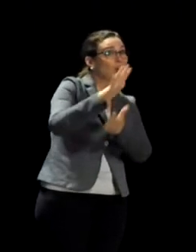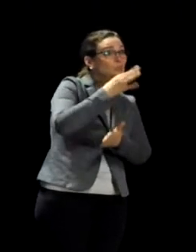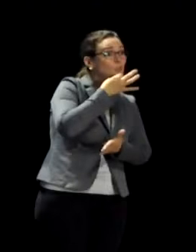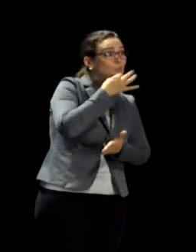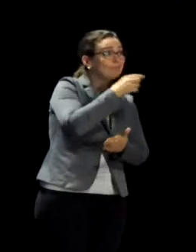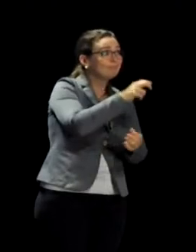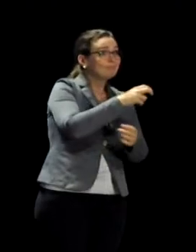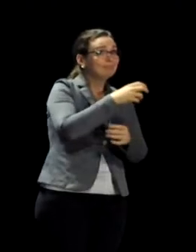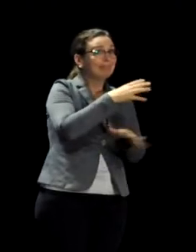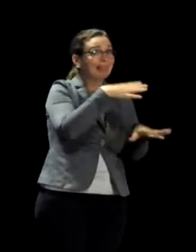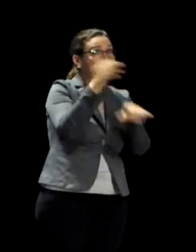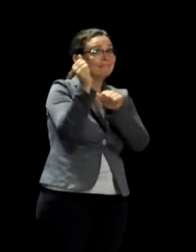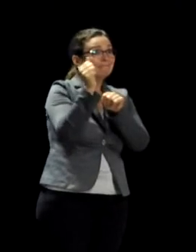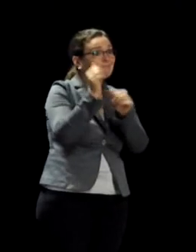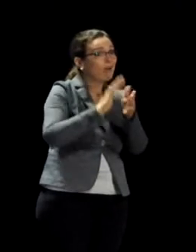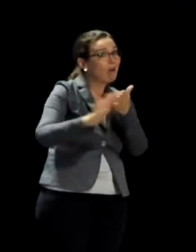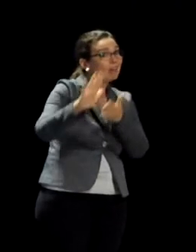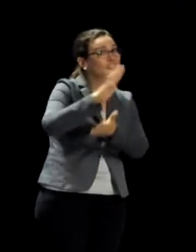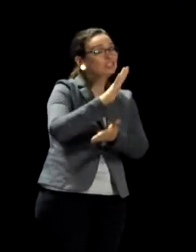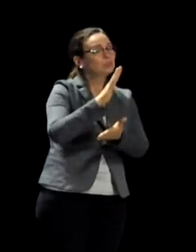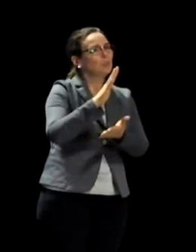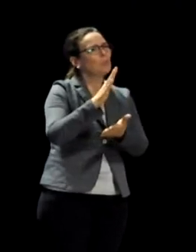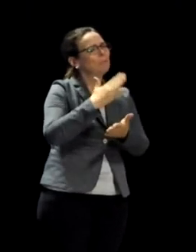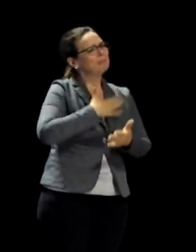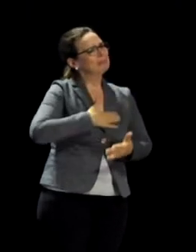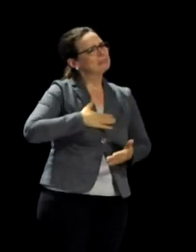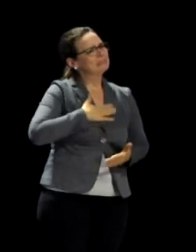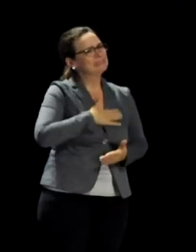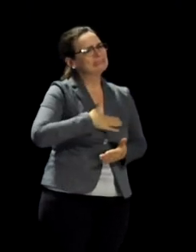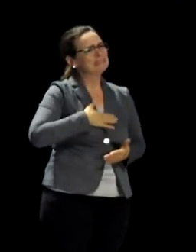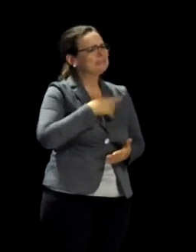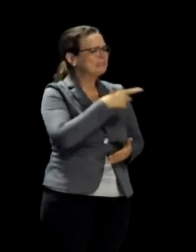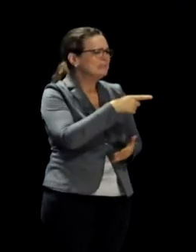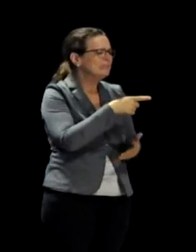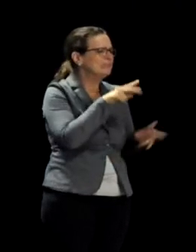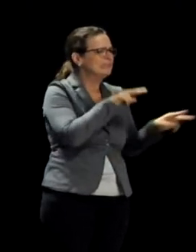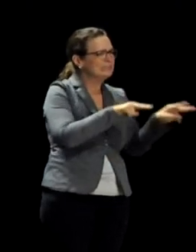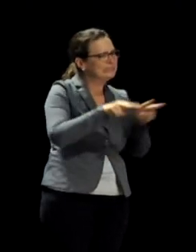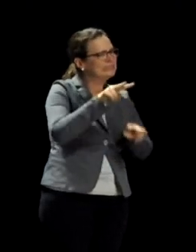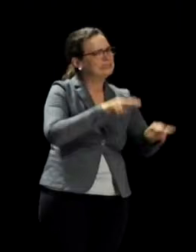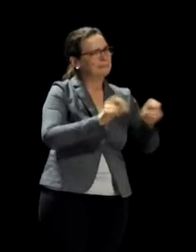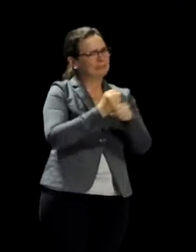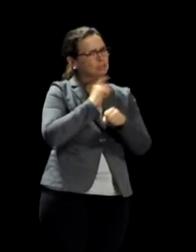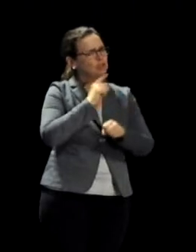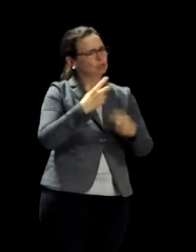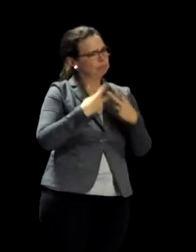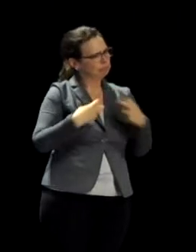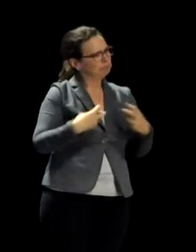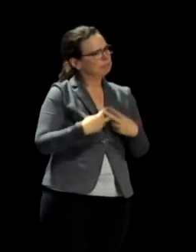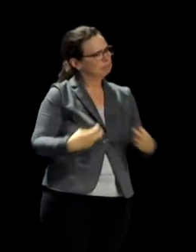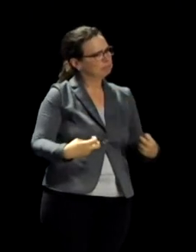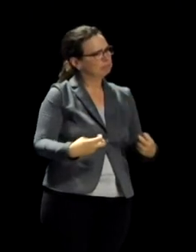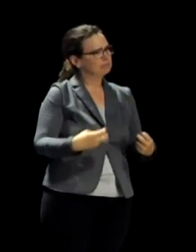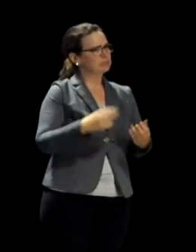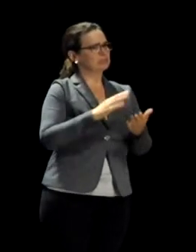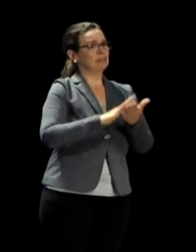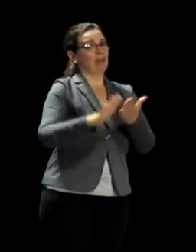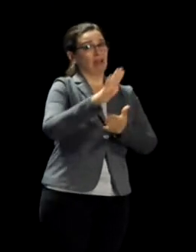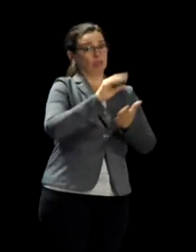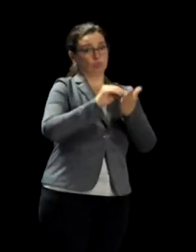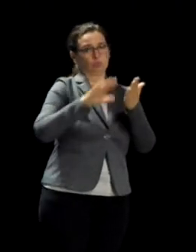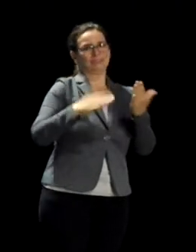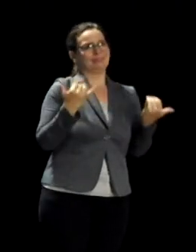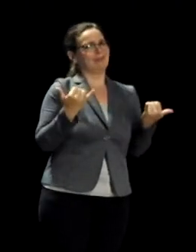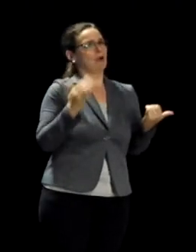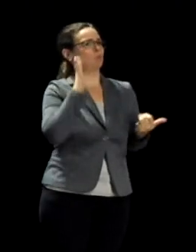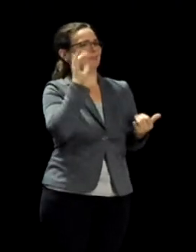to go through and start going into schools, and as part of these colleges reopening, they're all going to get tested. So you don't want your